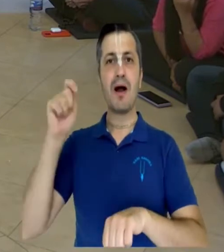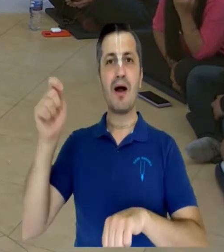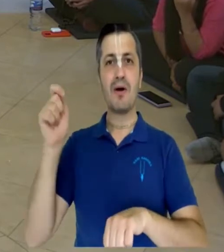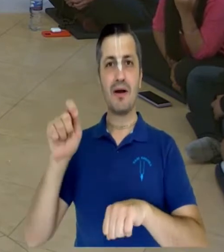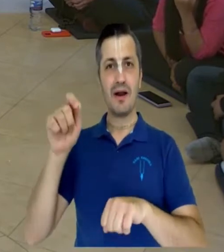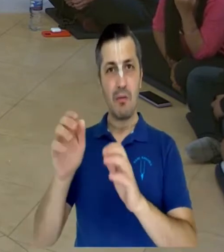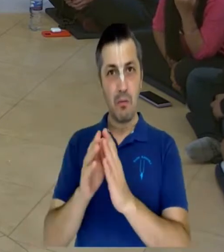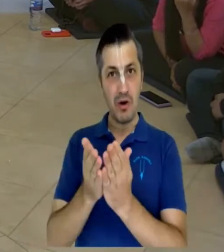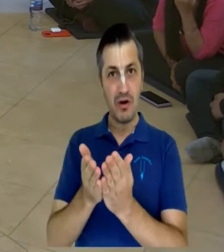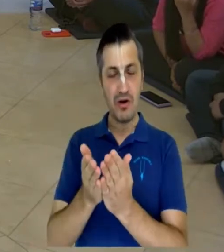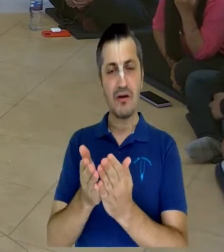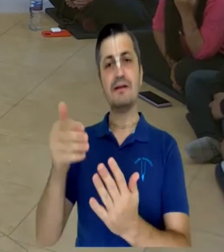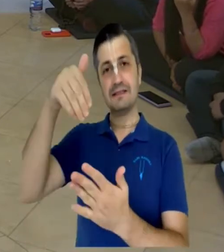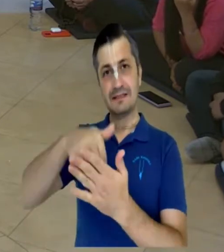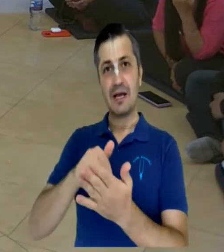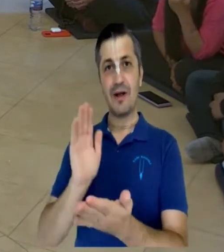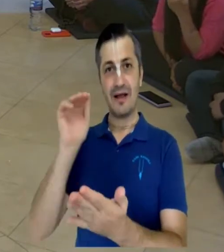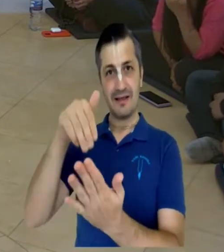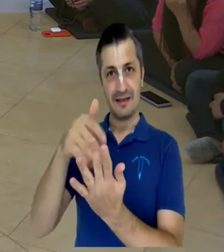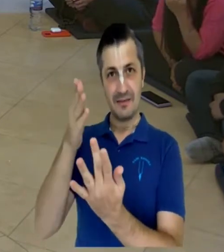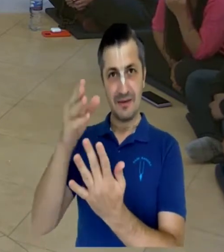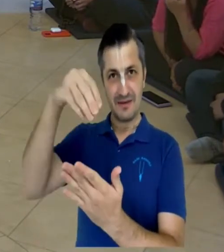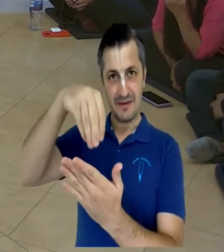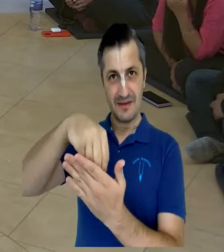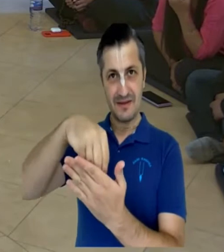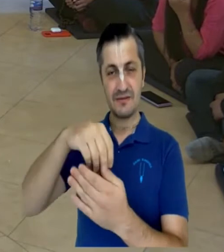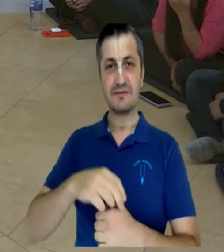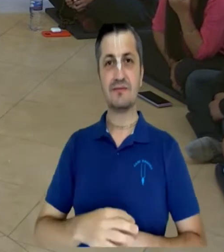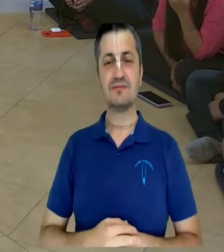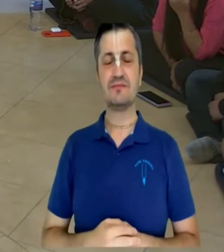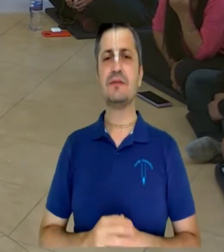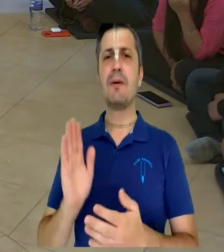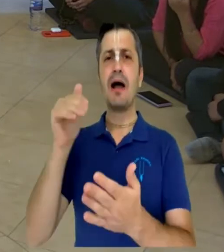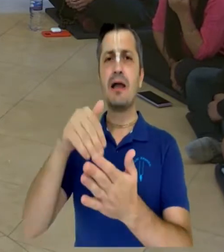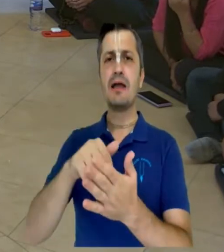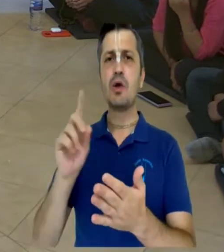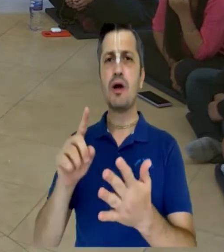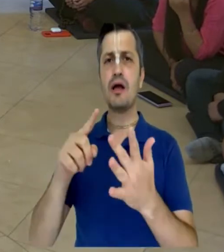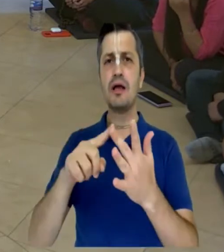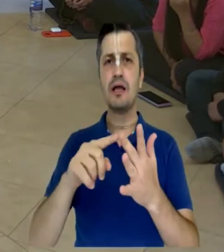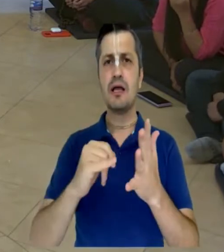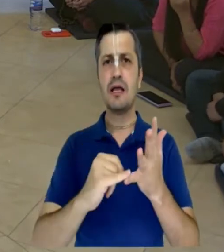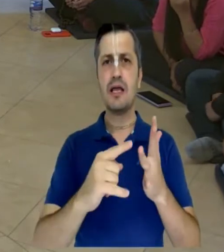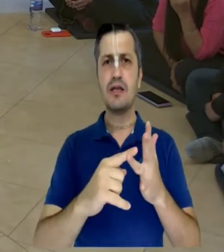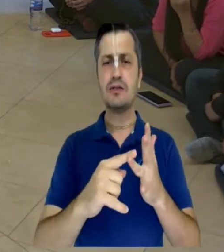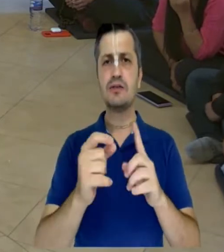So Bhagavad Gita is known as Ishopanishad, as